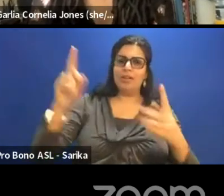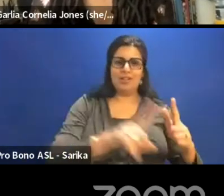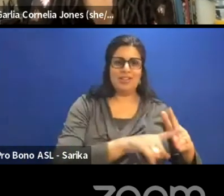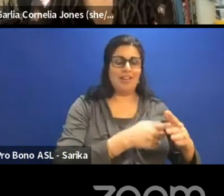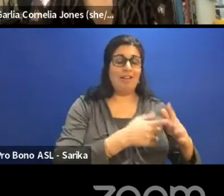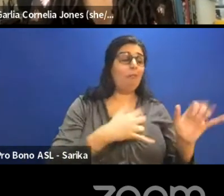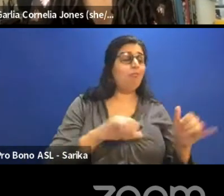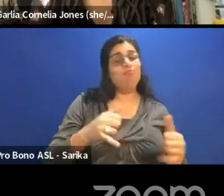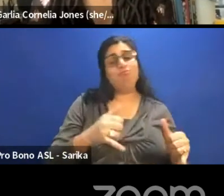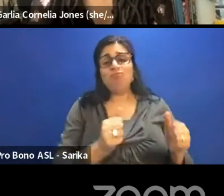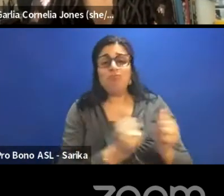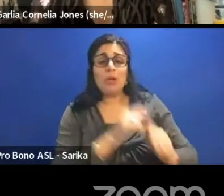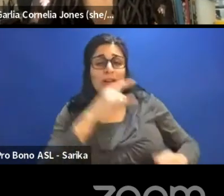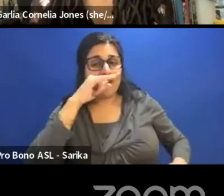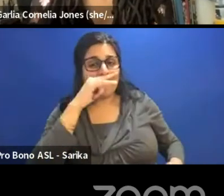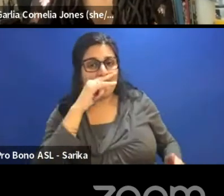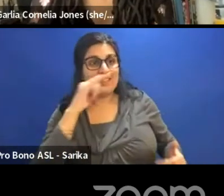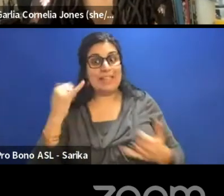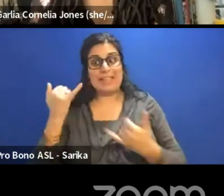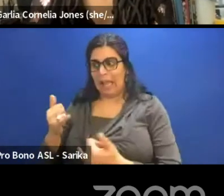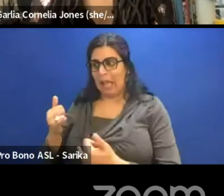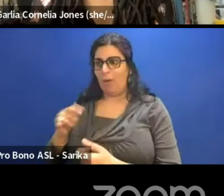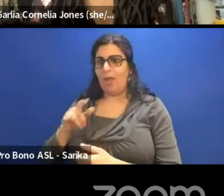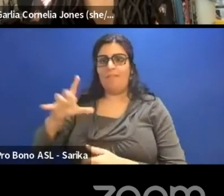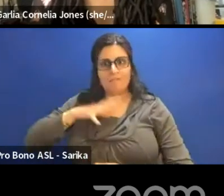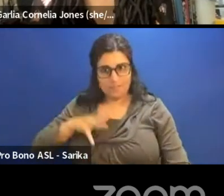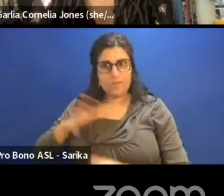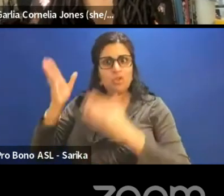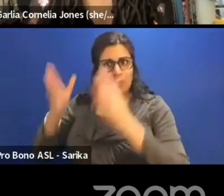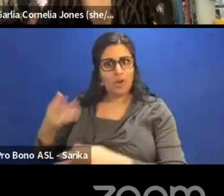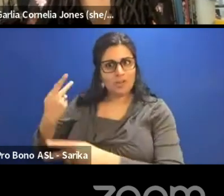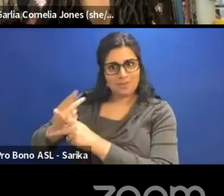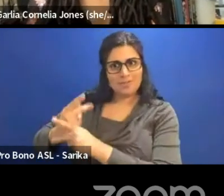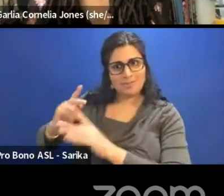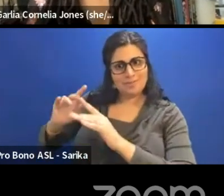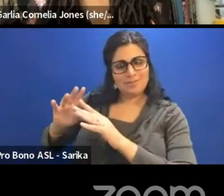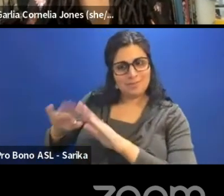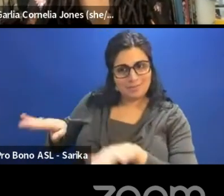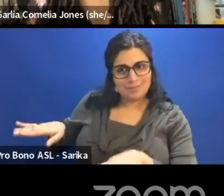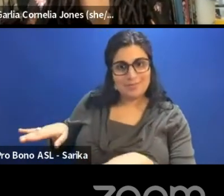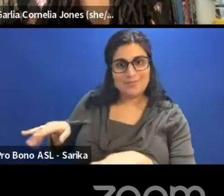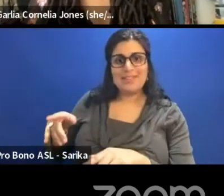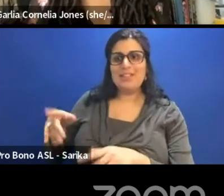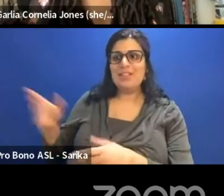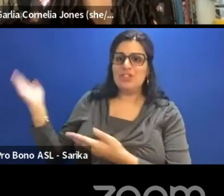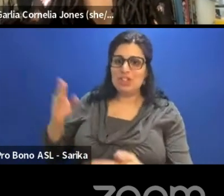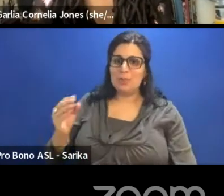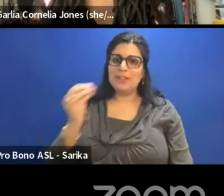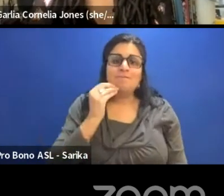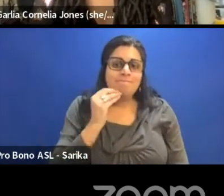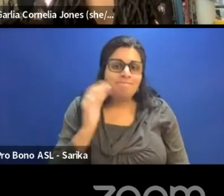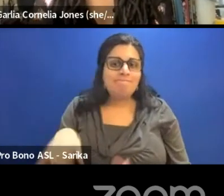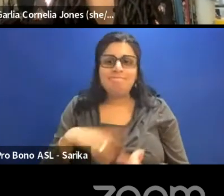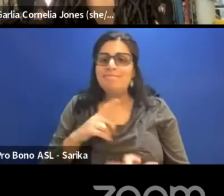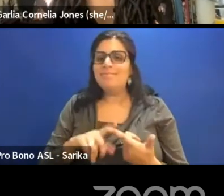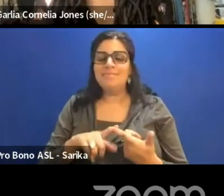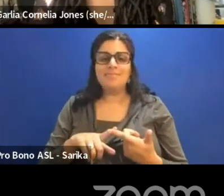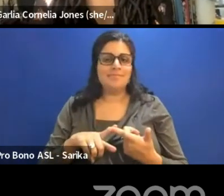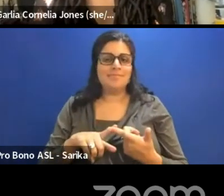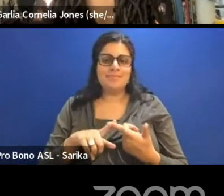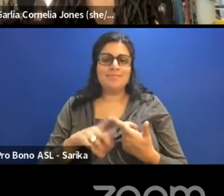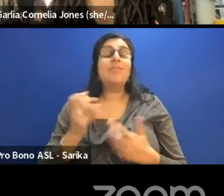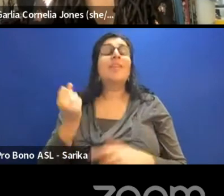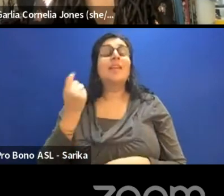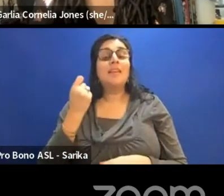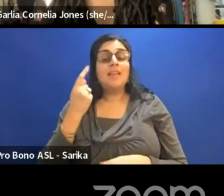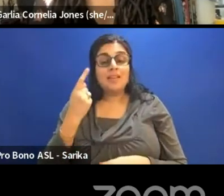with your kids to there's a person who can now, you know, take them. She has snacks. She's, you know, even in getting, because another